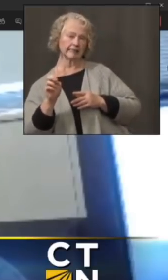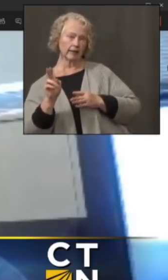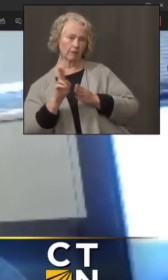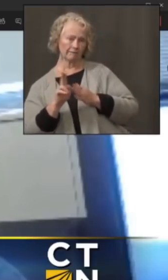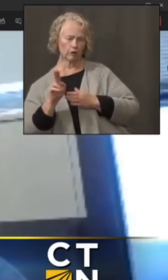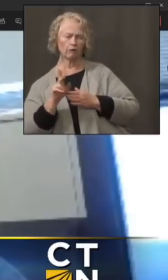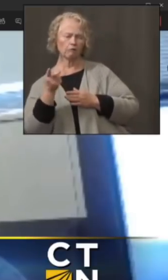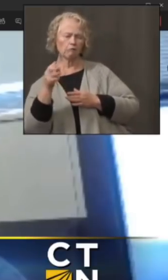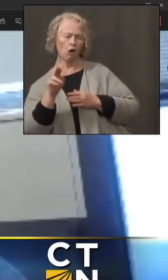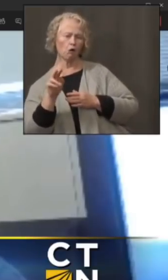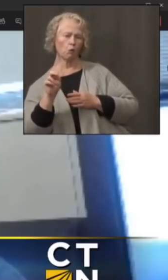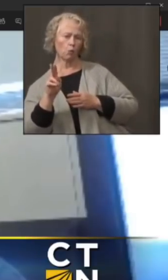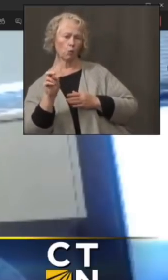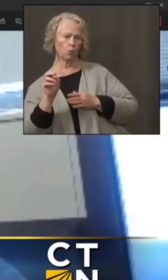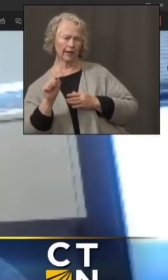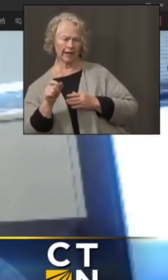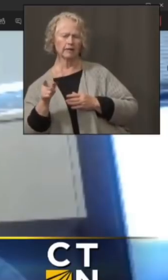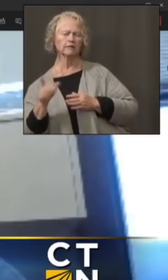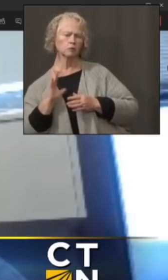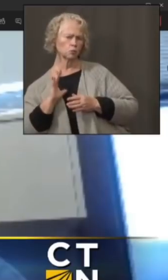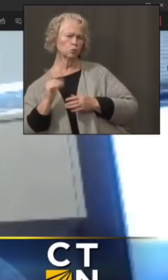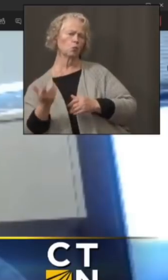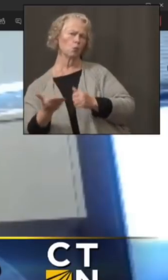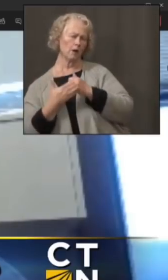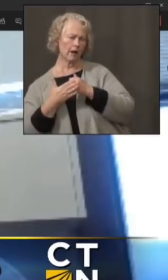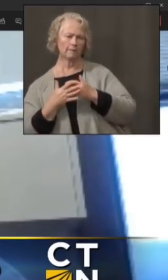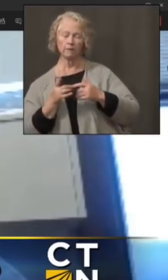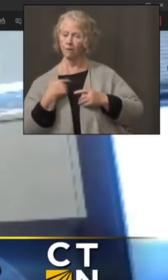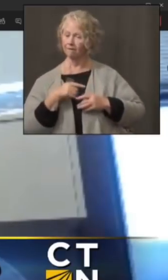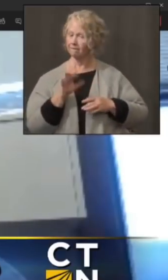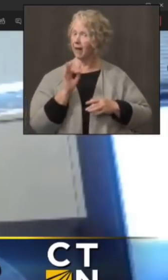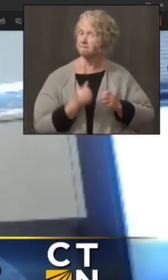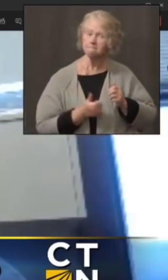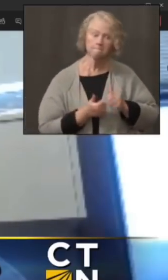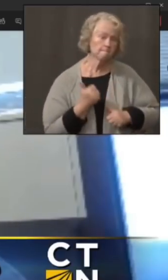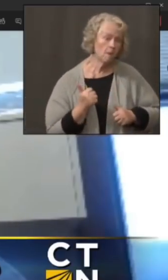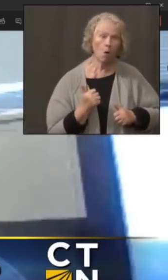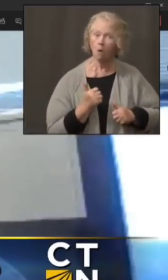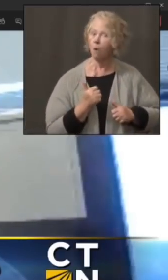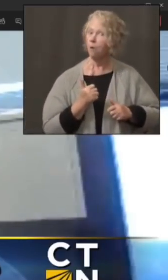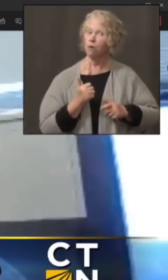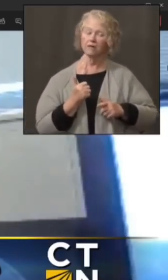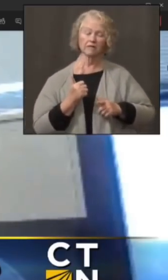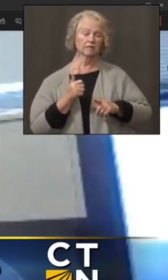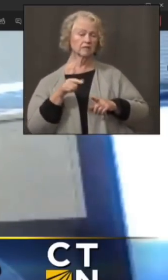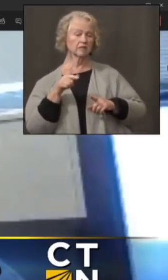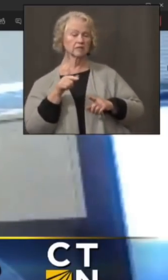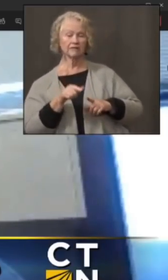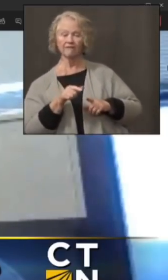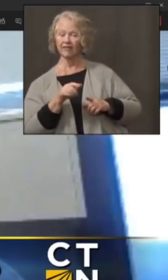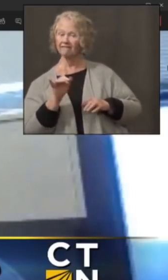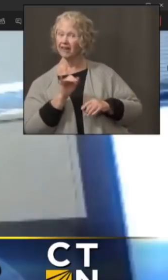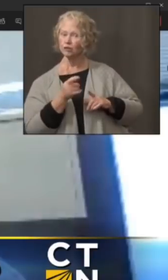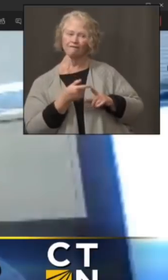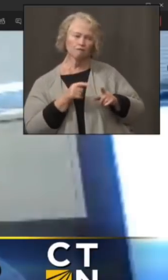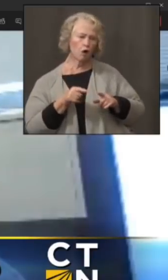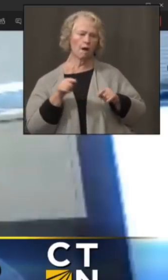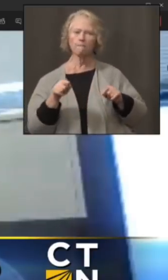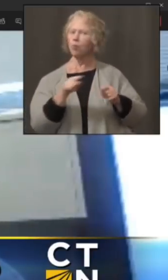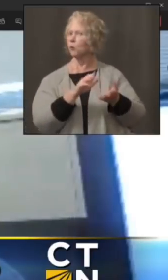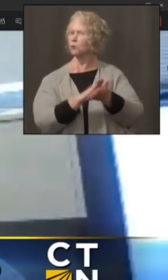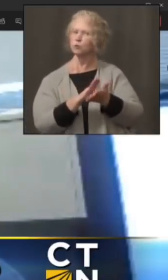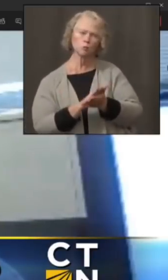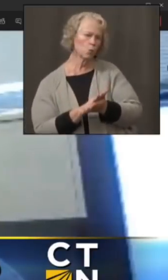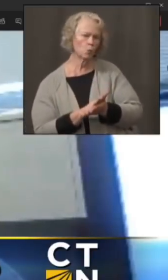and we found that most of the infections were not coming from and derived from schools, that it was coming more from